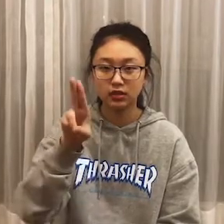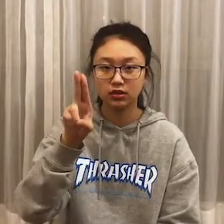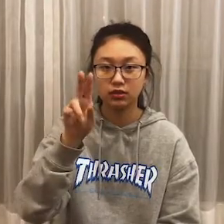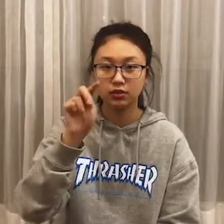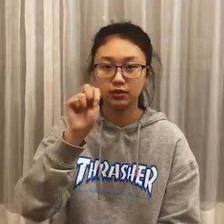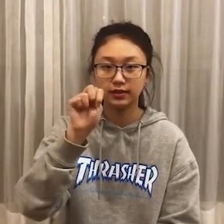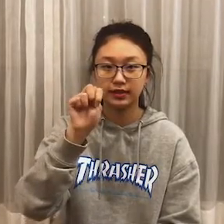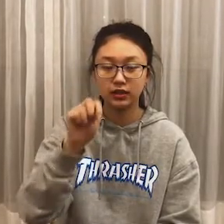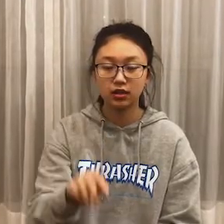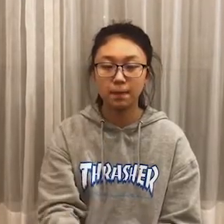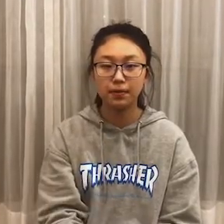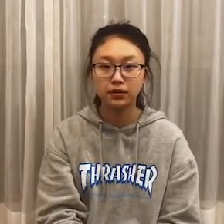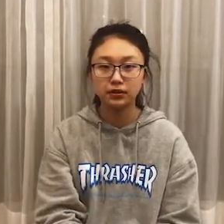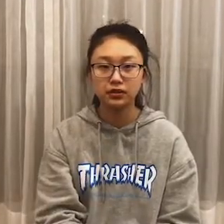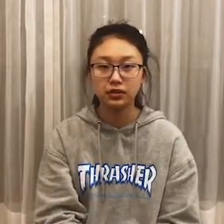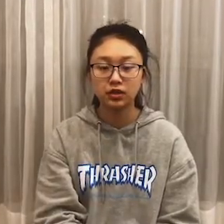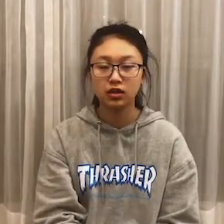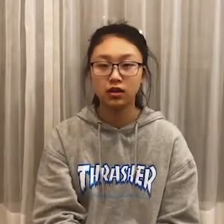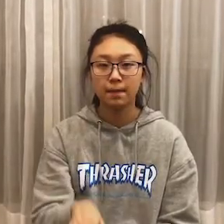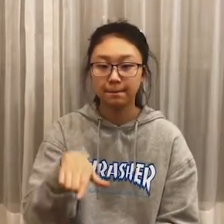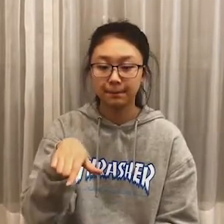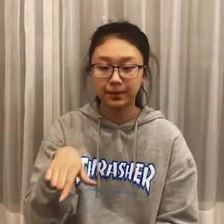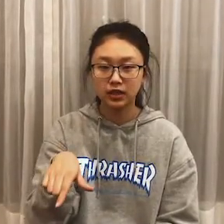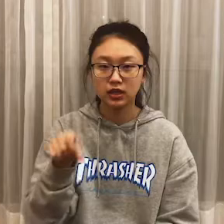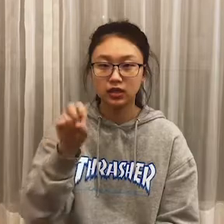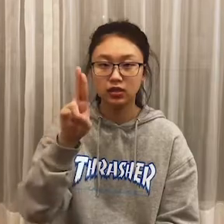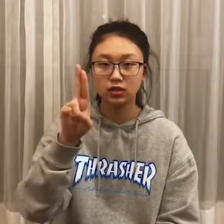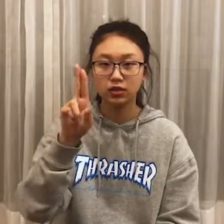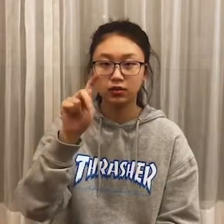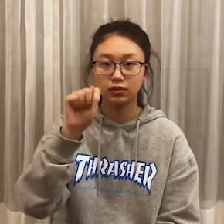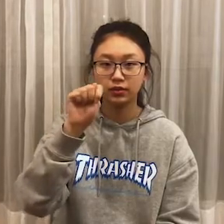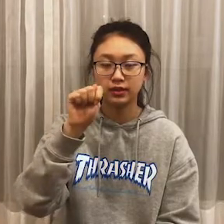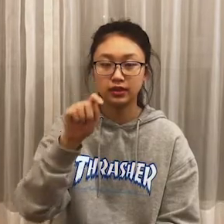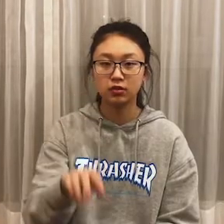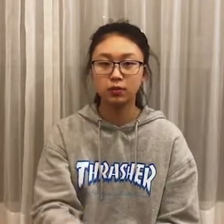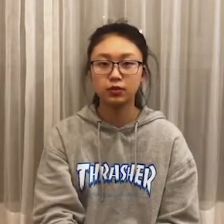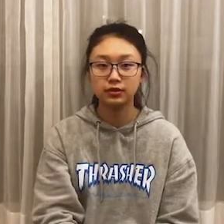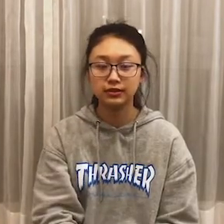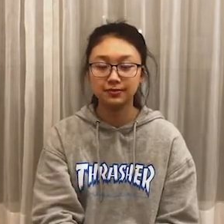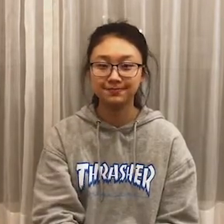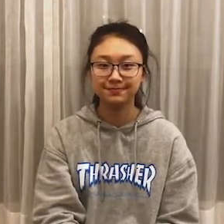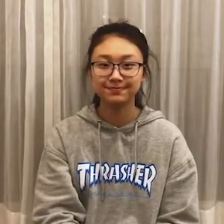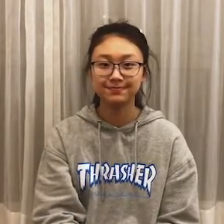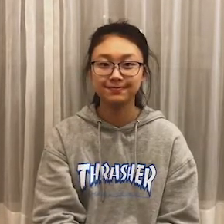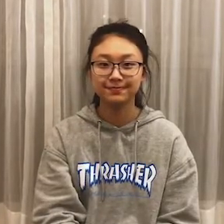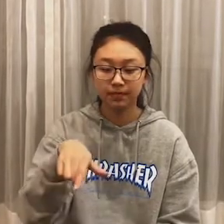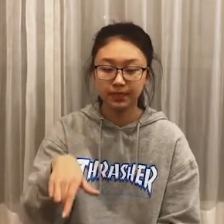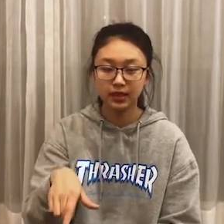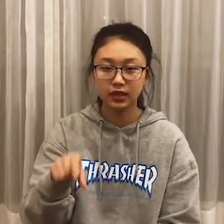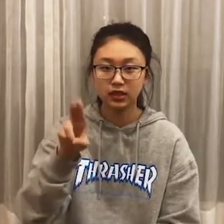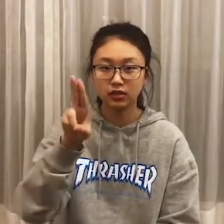example, Fong Dianying means to show, to play a movie, but like on its own it means to